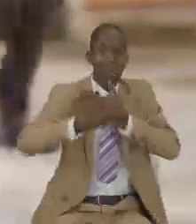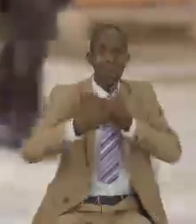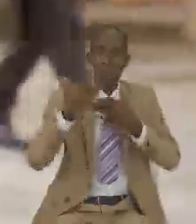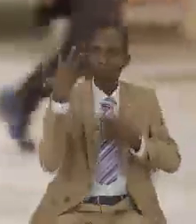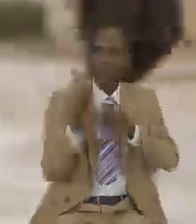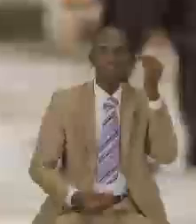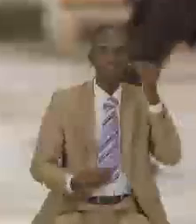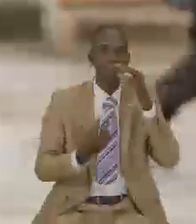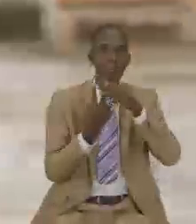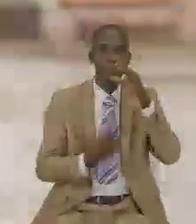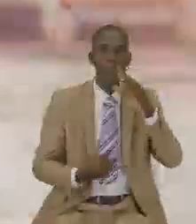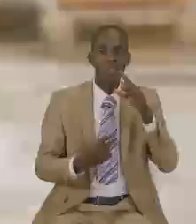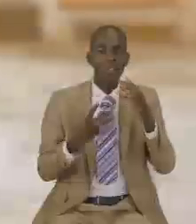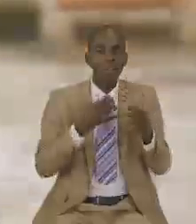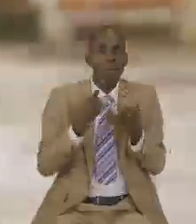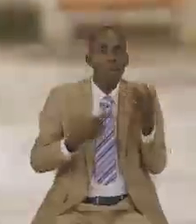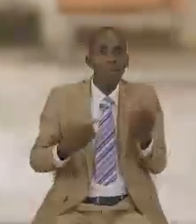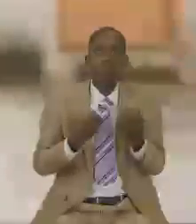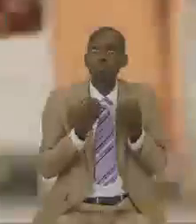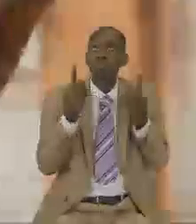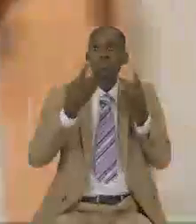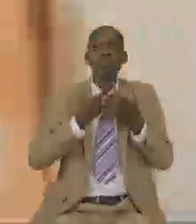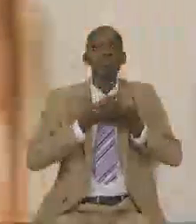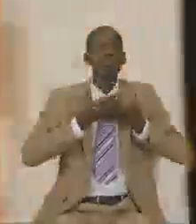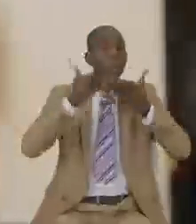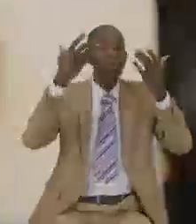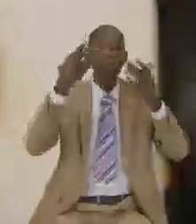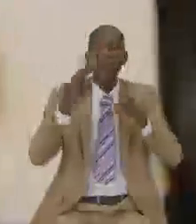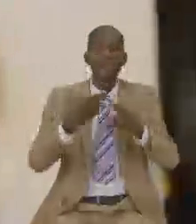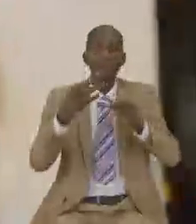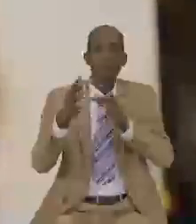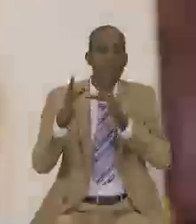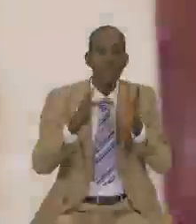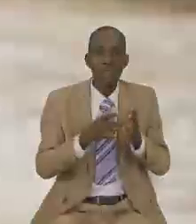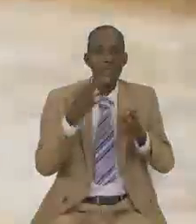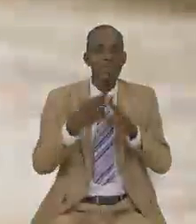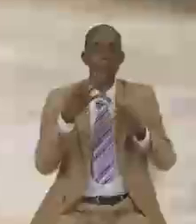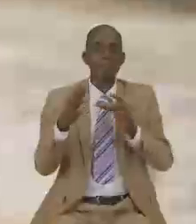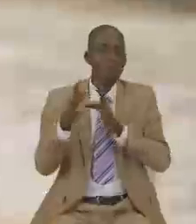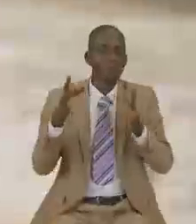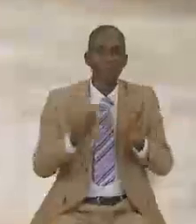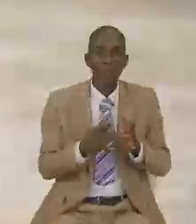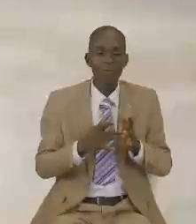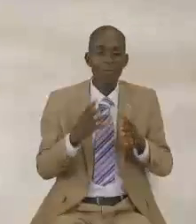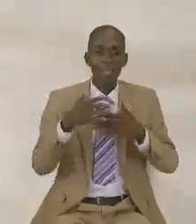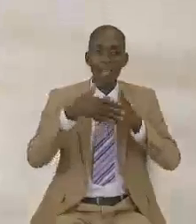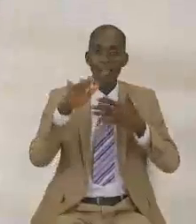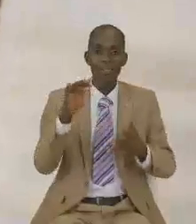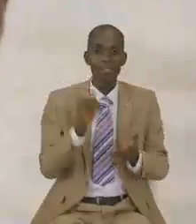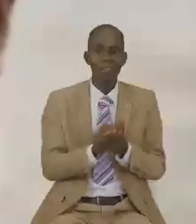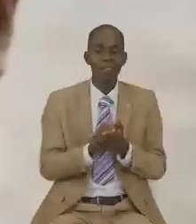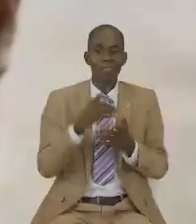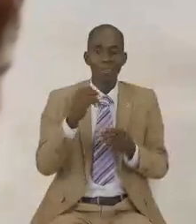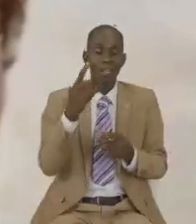shout, Jesus! I shout like this, pastor. I shout like, Jesus! After that, glaucoma.